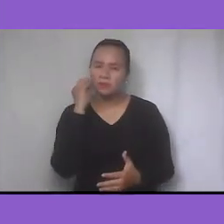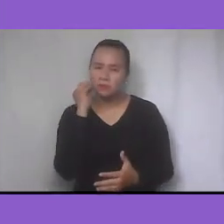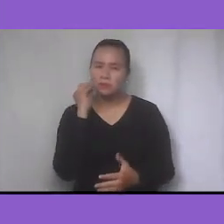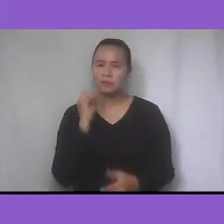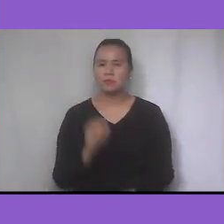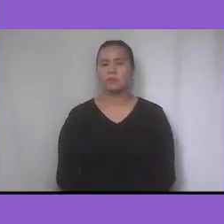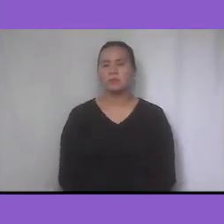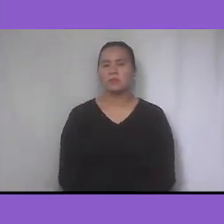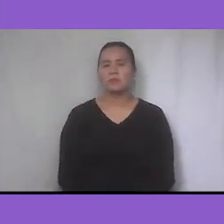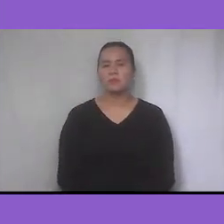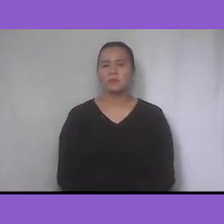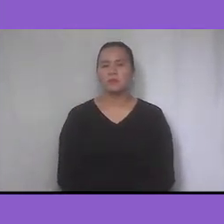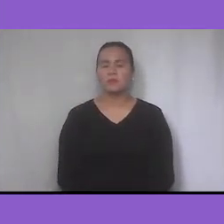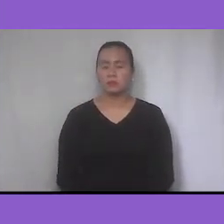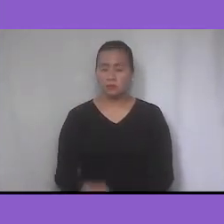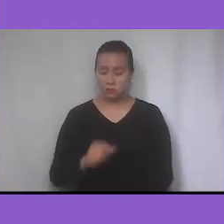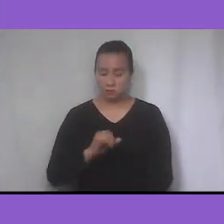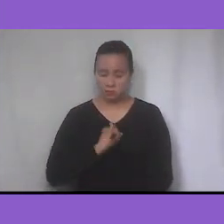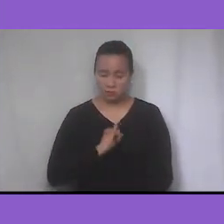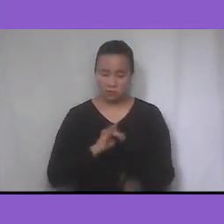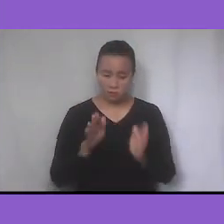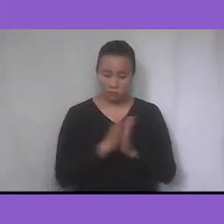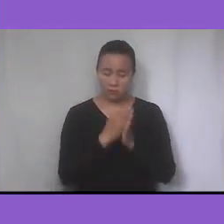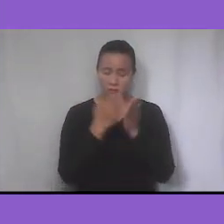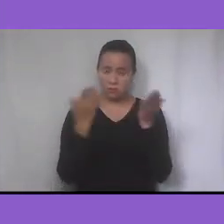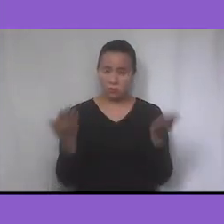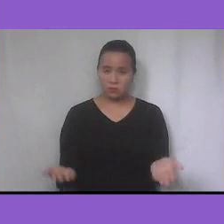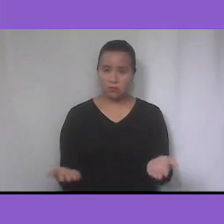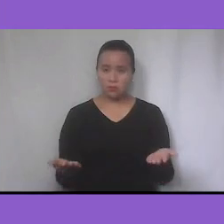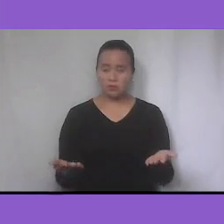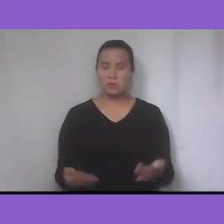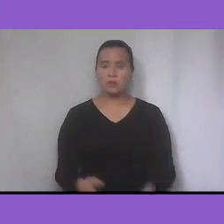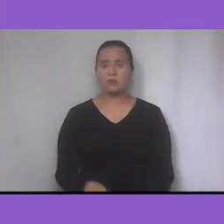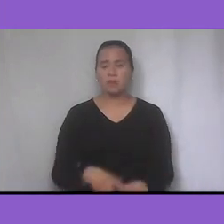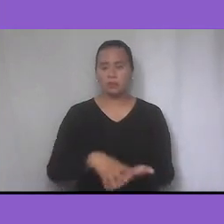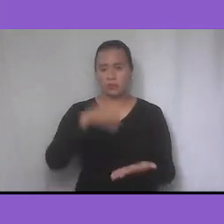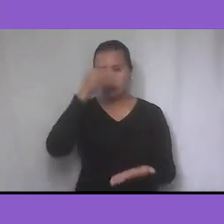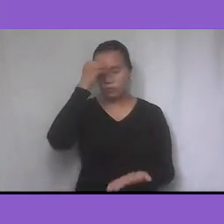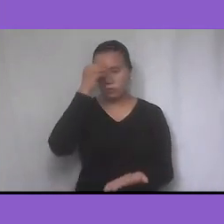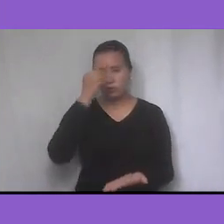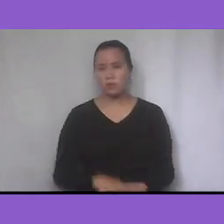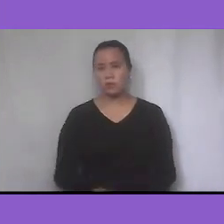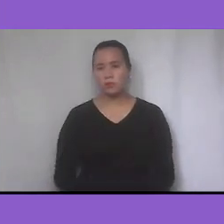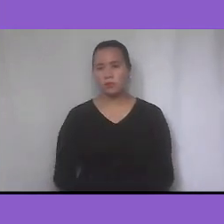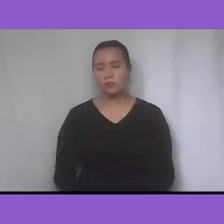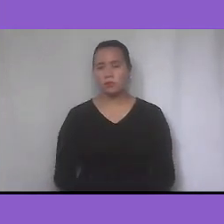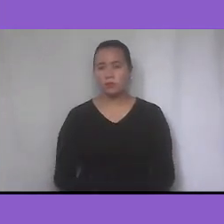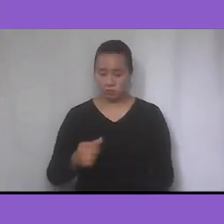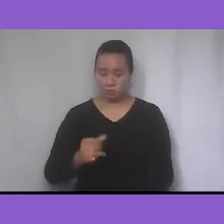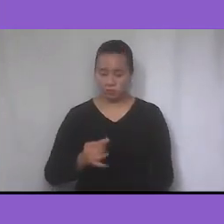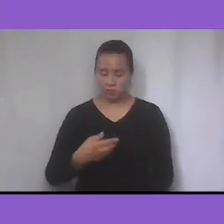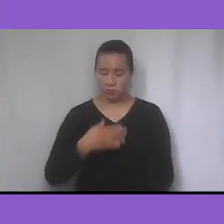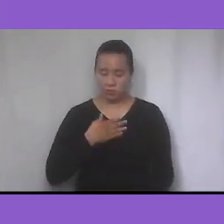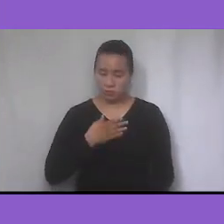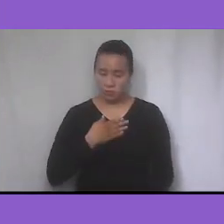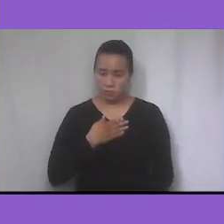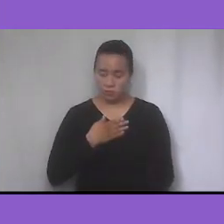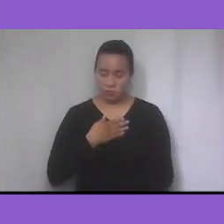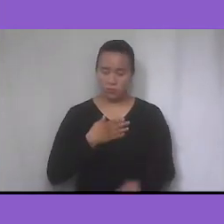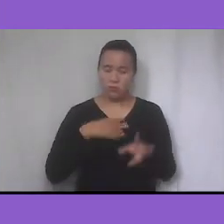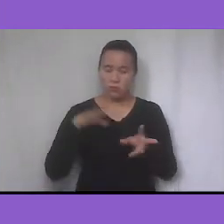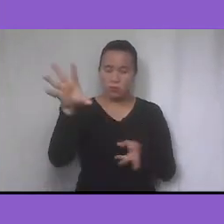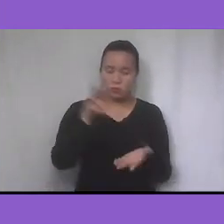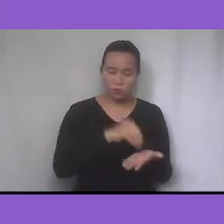was able to put together because my son had pictures growing up. And I put these together not only to develop reading but